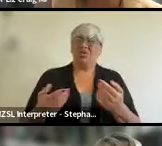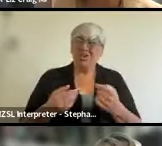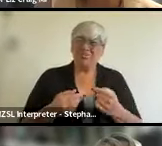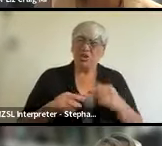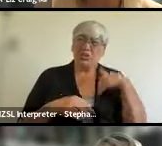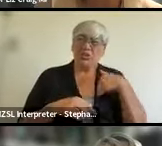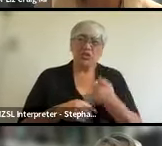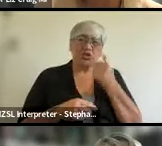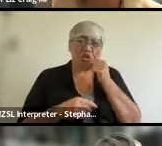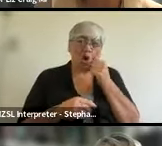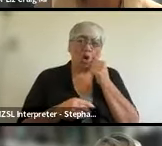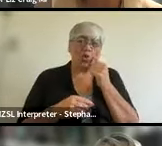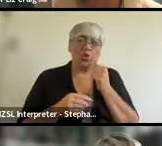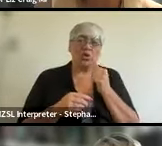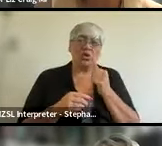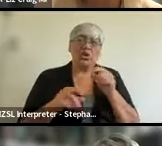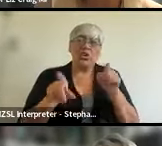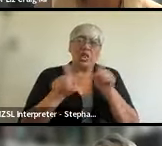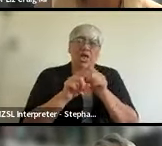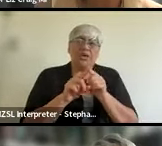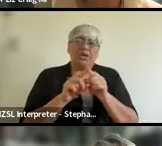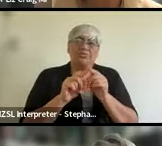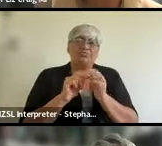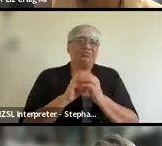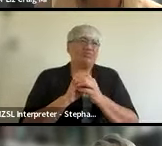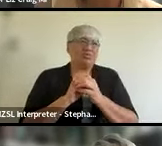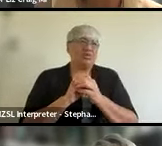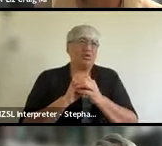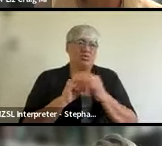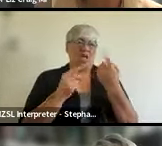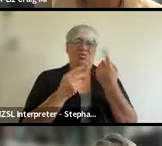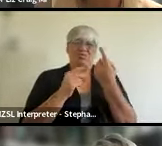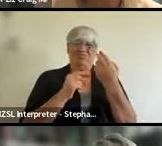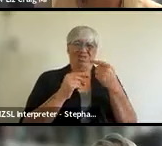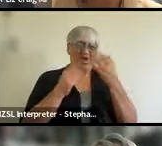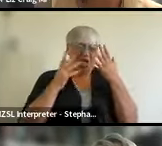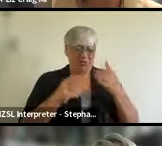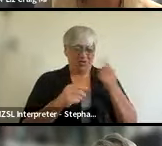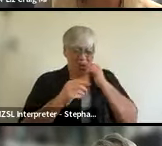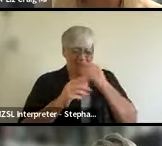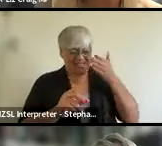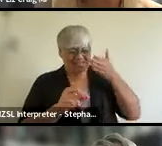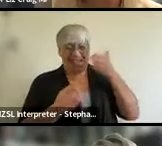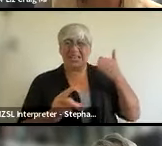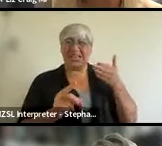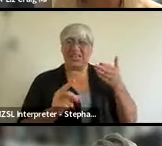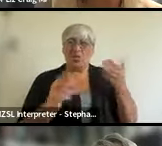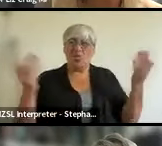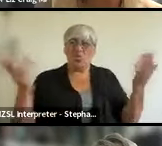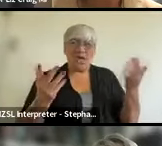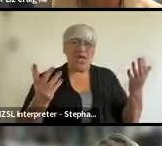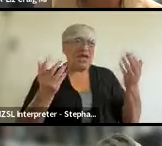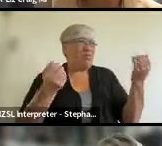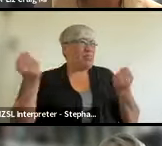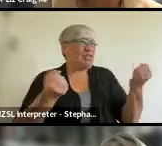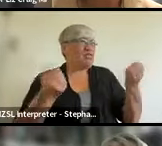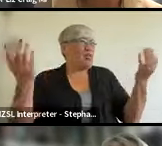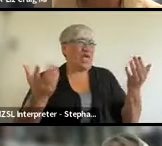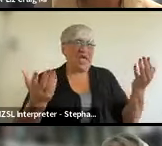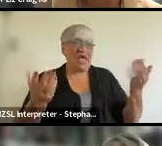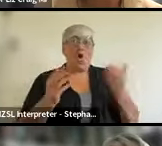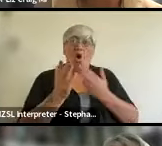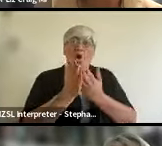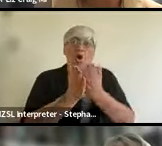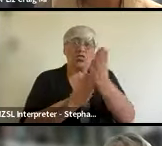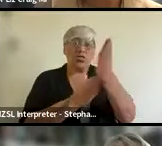know within a matter of a metre or so exactly where each bus is along the route